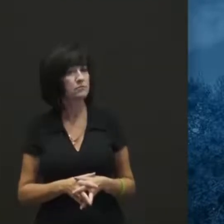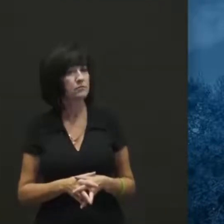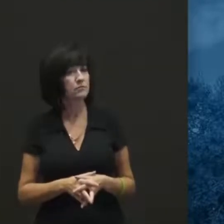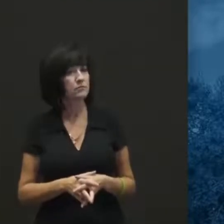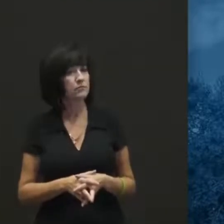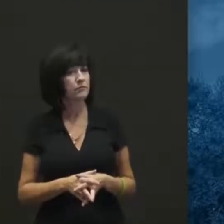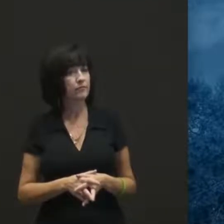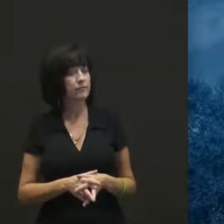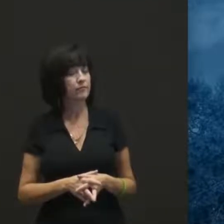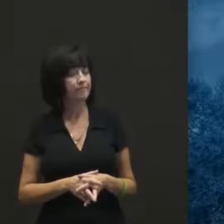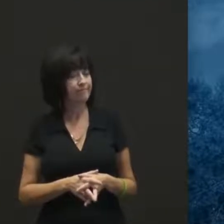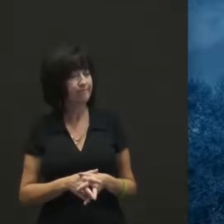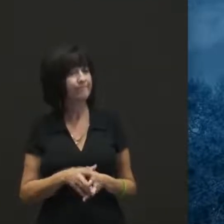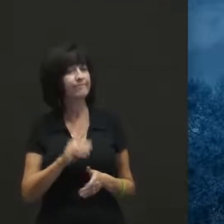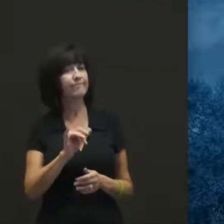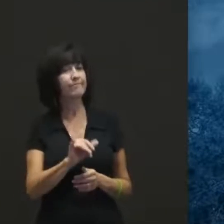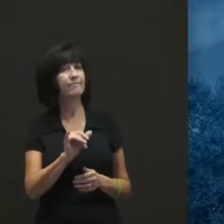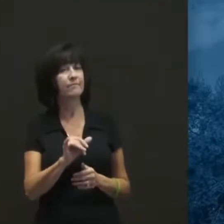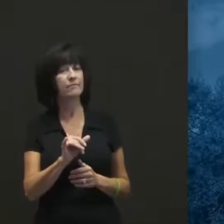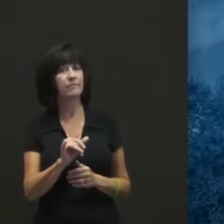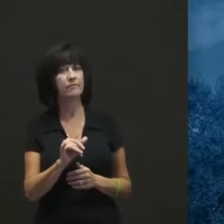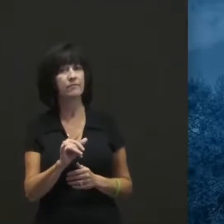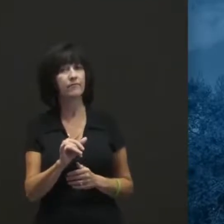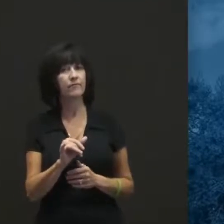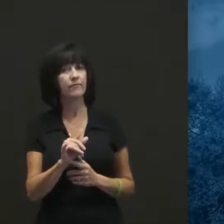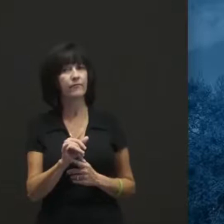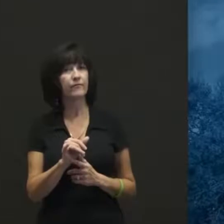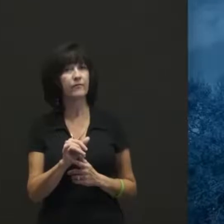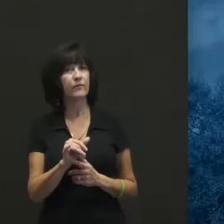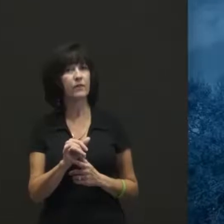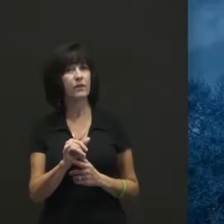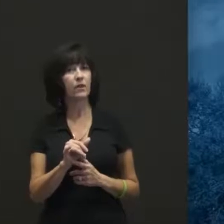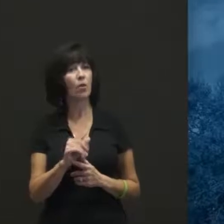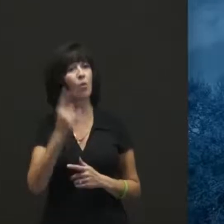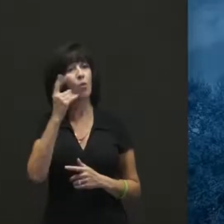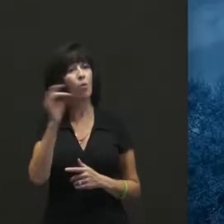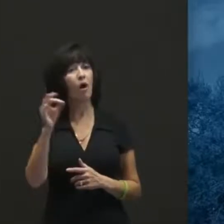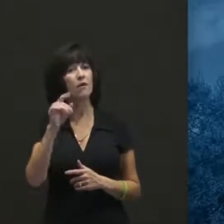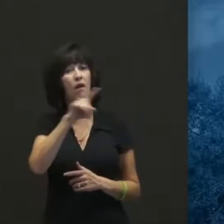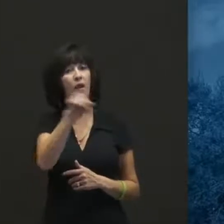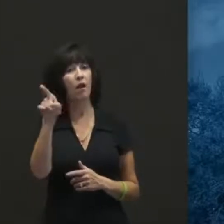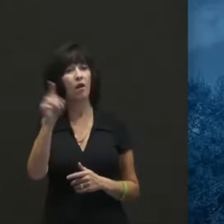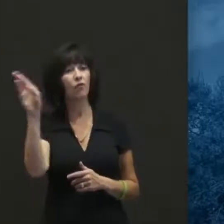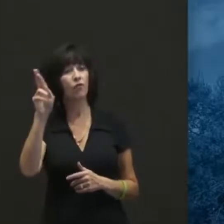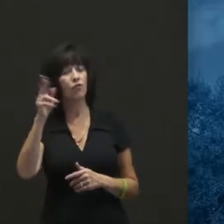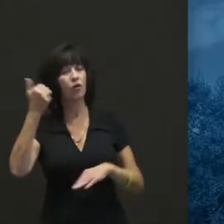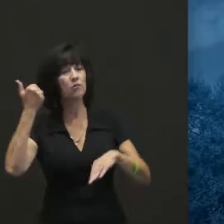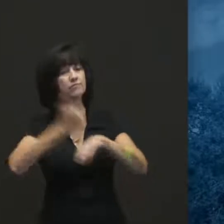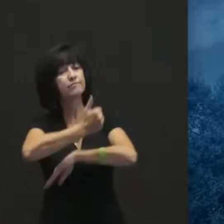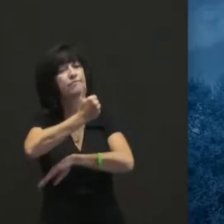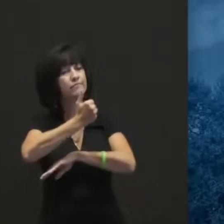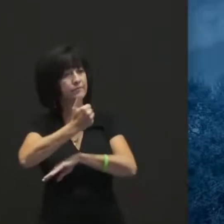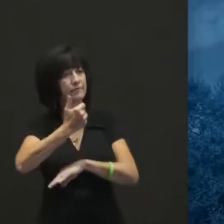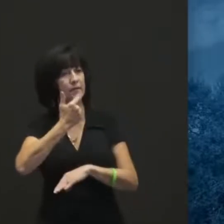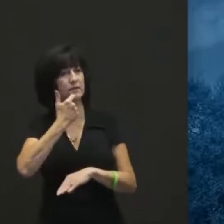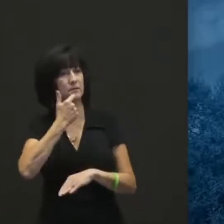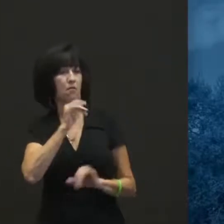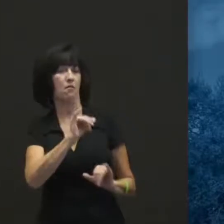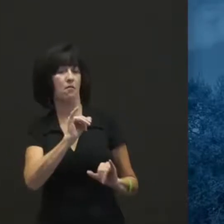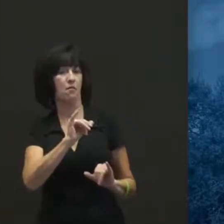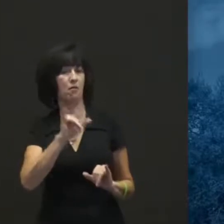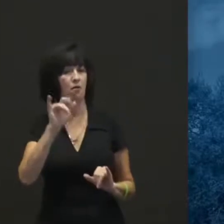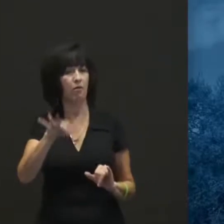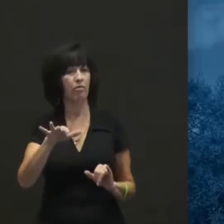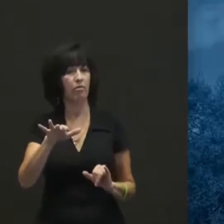think, if you think about it, I think one of the allegations is somehow there was special treatment for those involved in these